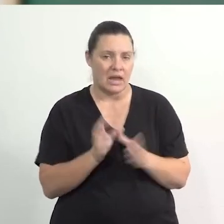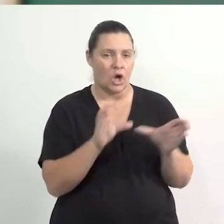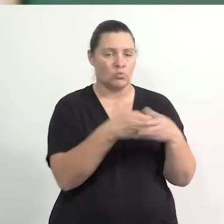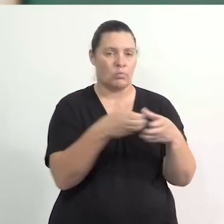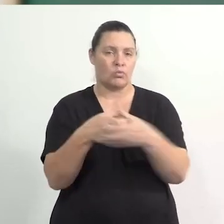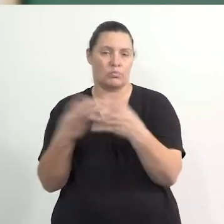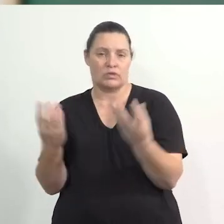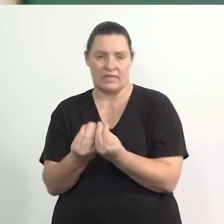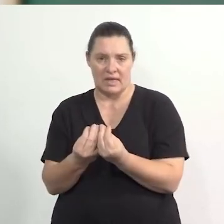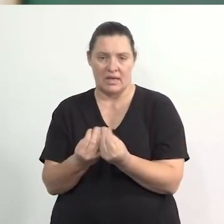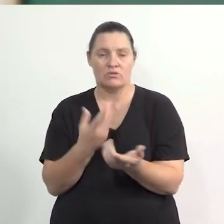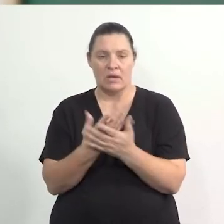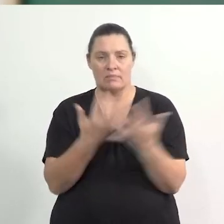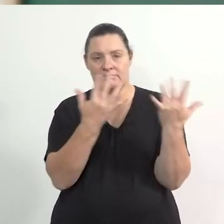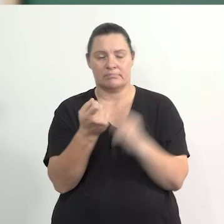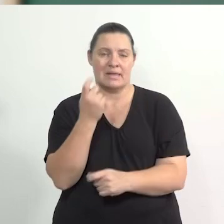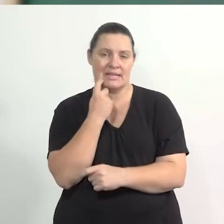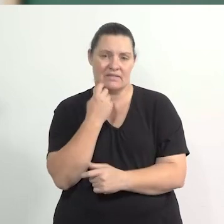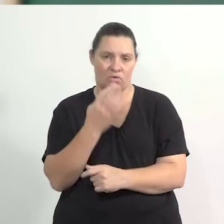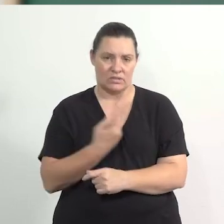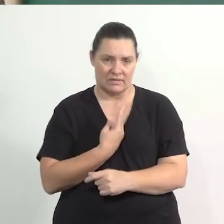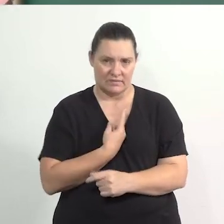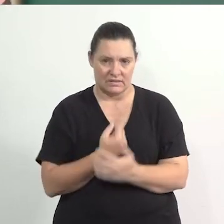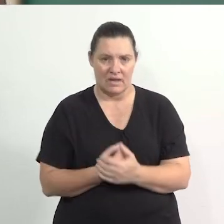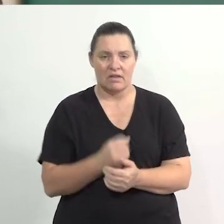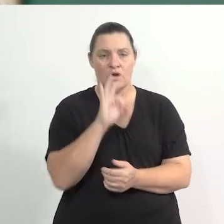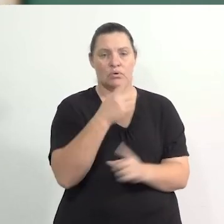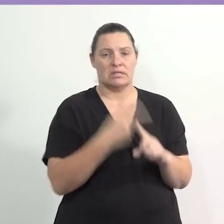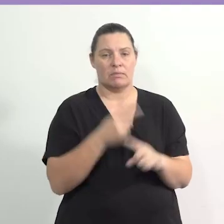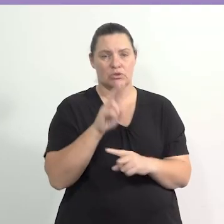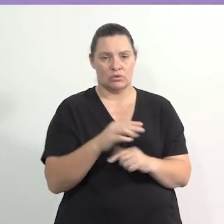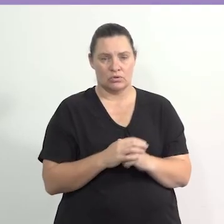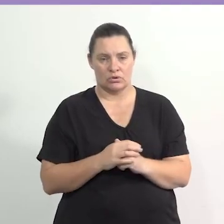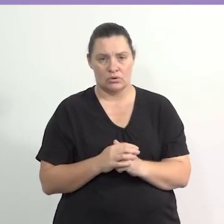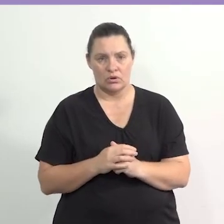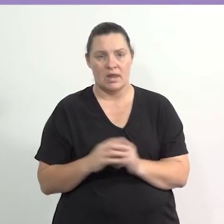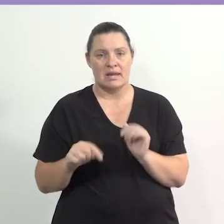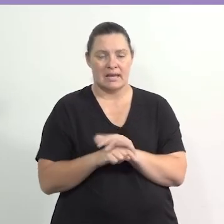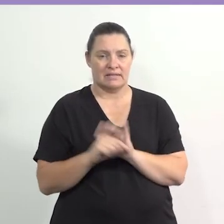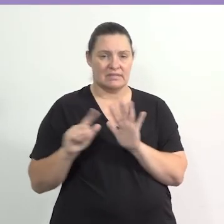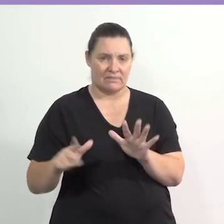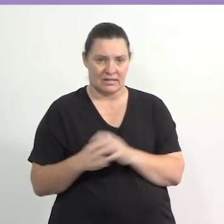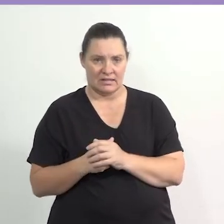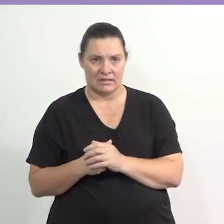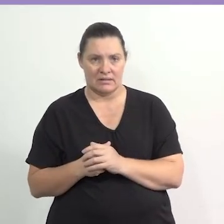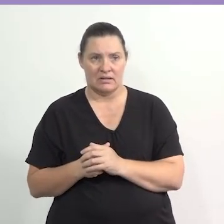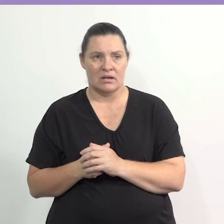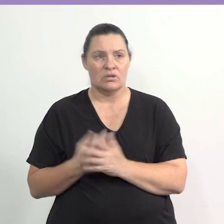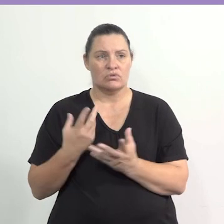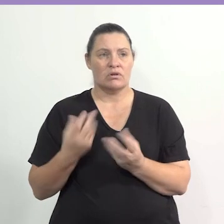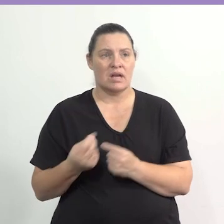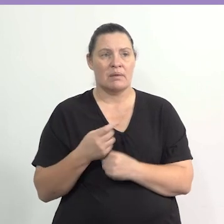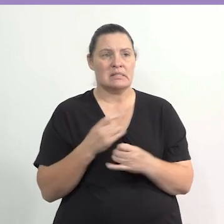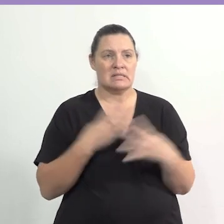can group them together to make the calculation easier for ourselves. So there I have 3 times 2 times negative 7. And